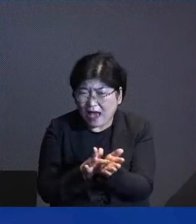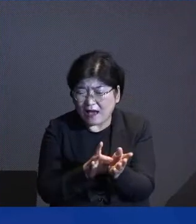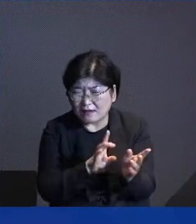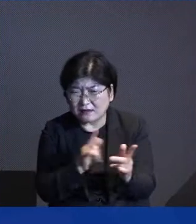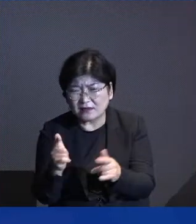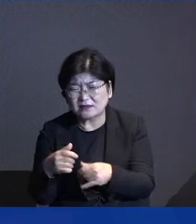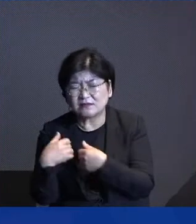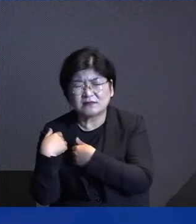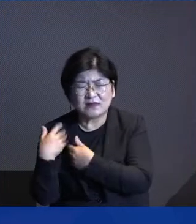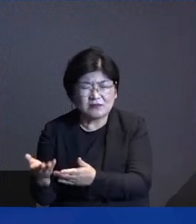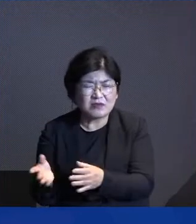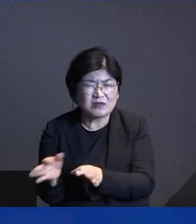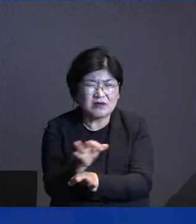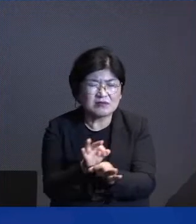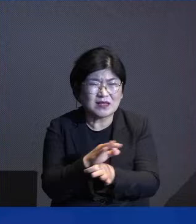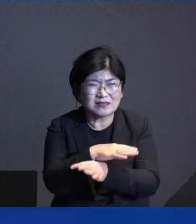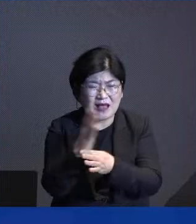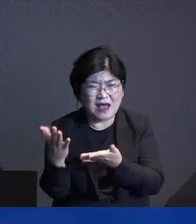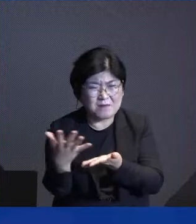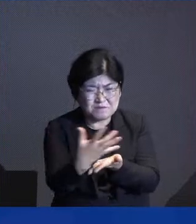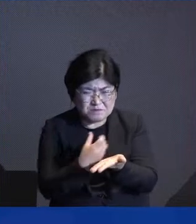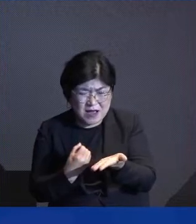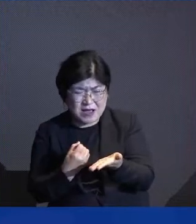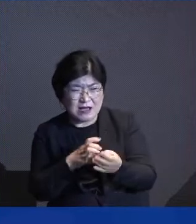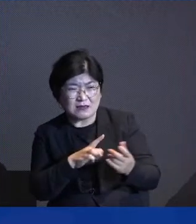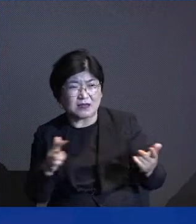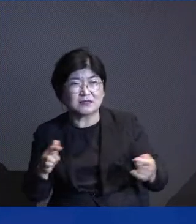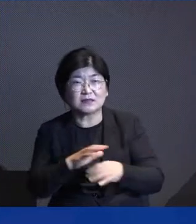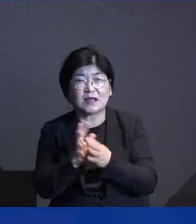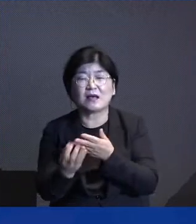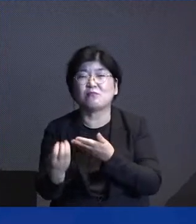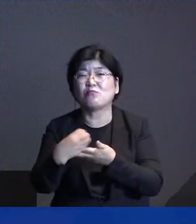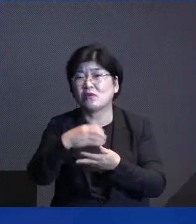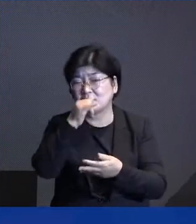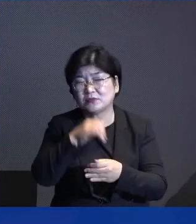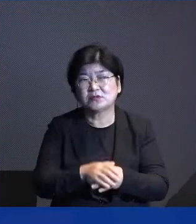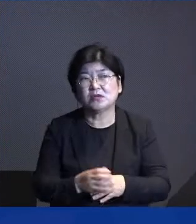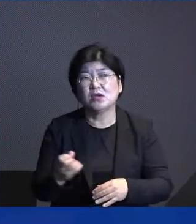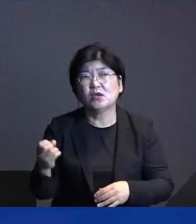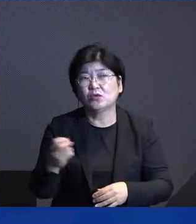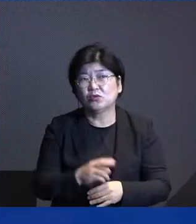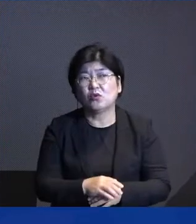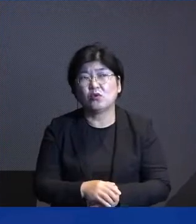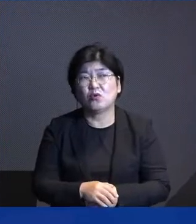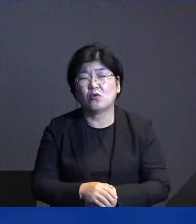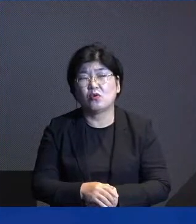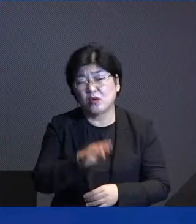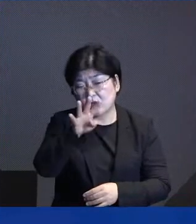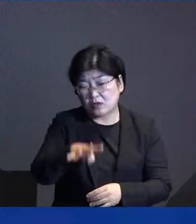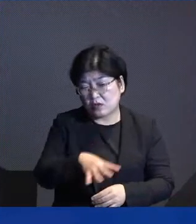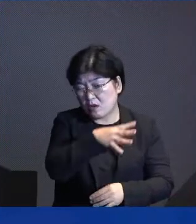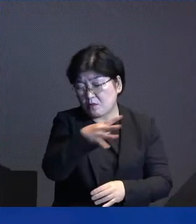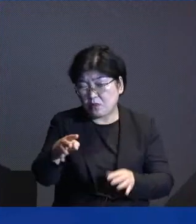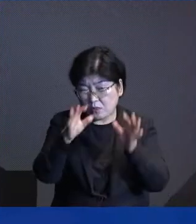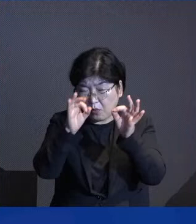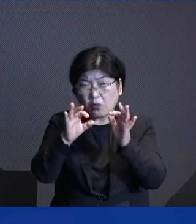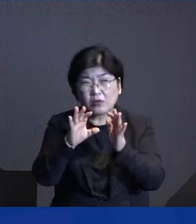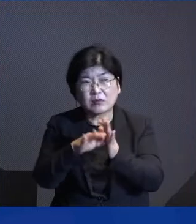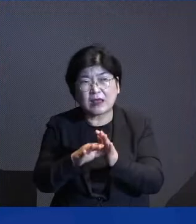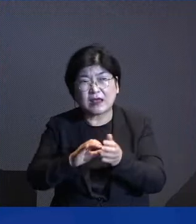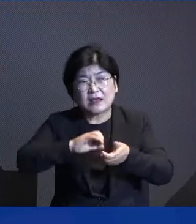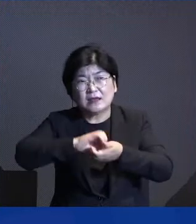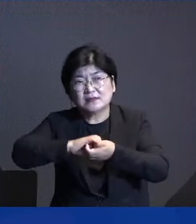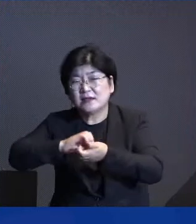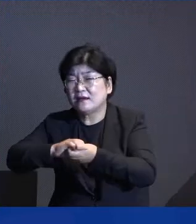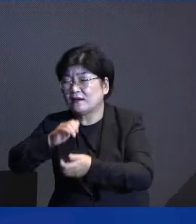financial exploitation. And data is extremely restricted. In fact, back on June 15th, when